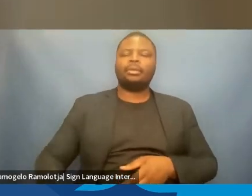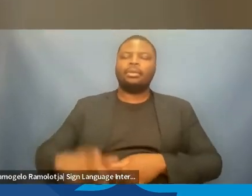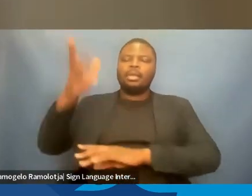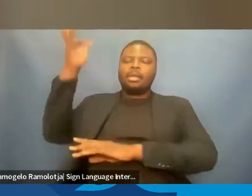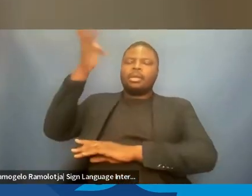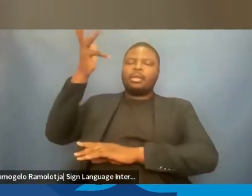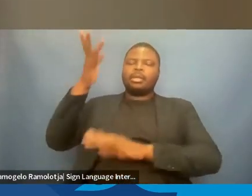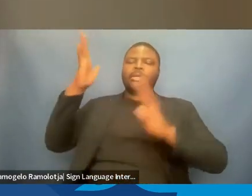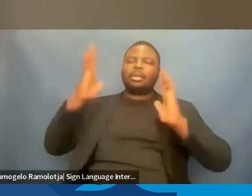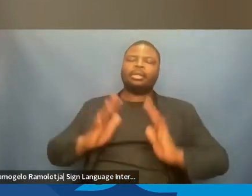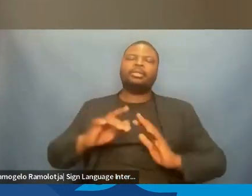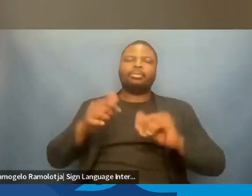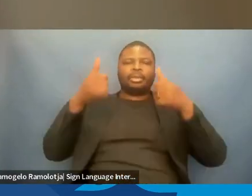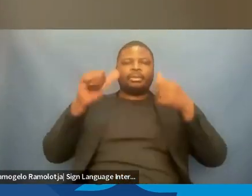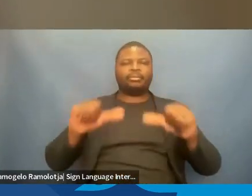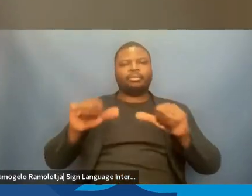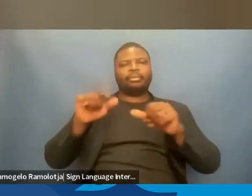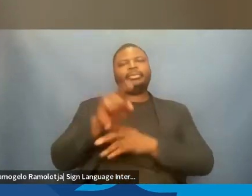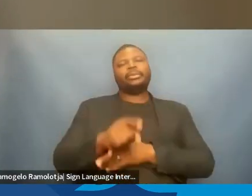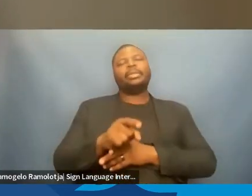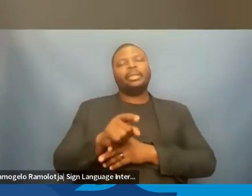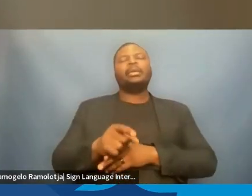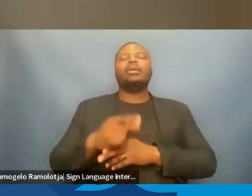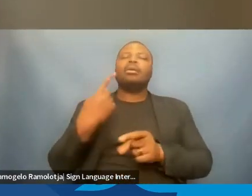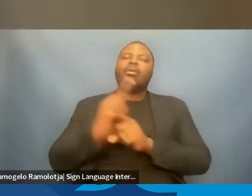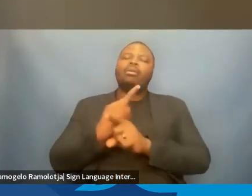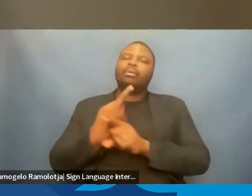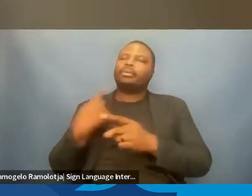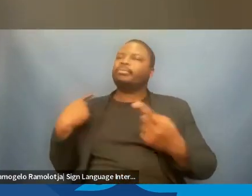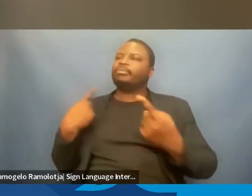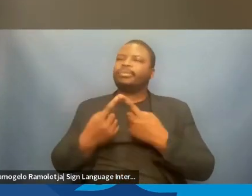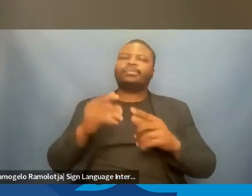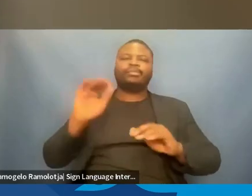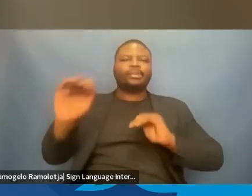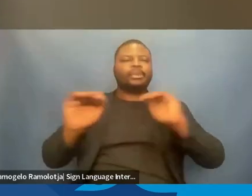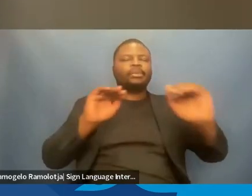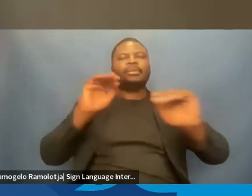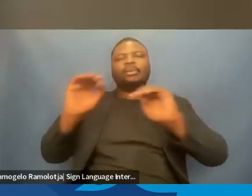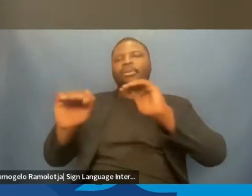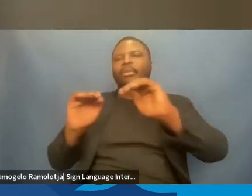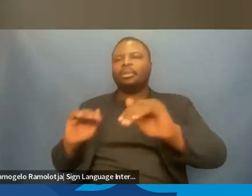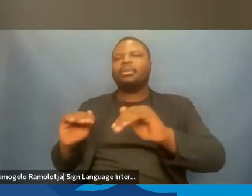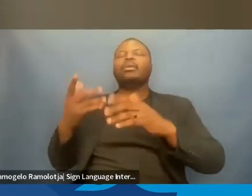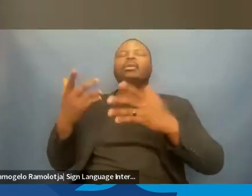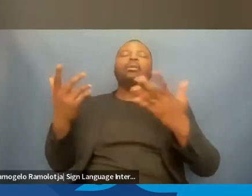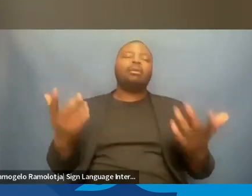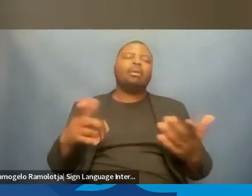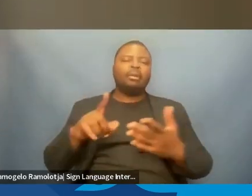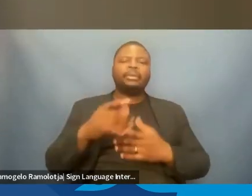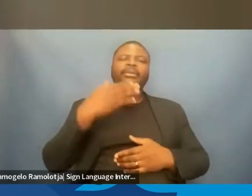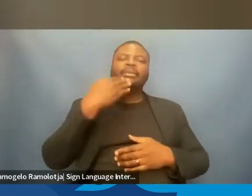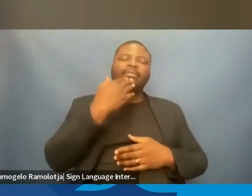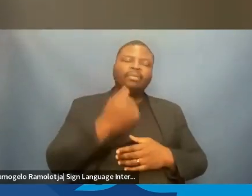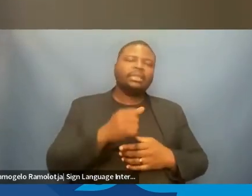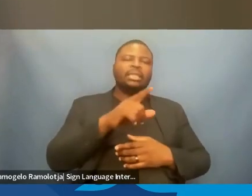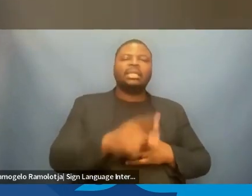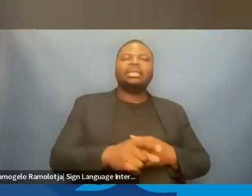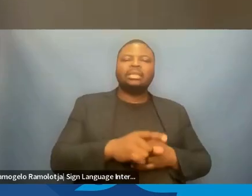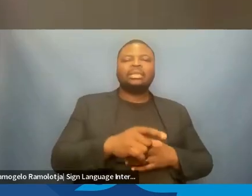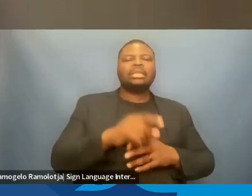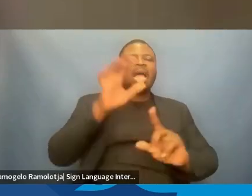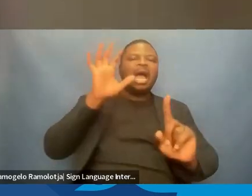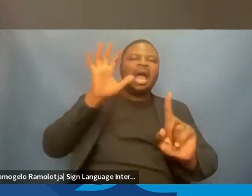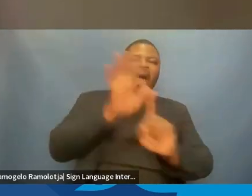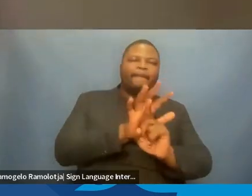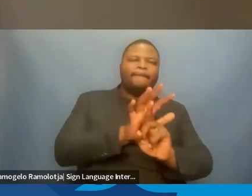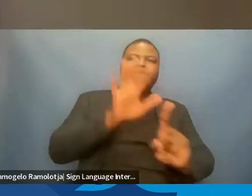and presenting on the call for expansion of harm reduction and opioid substitution therapy services in South